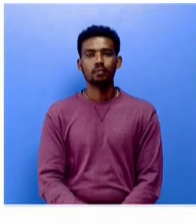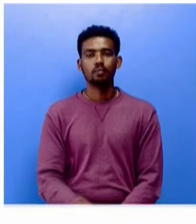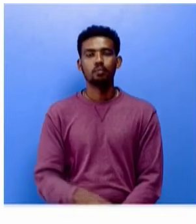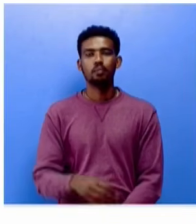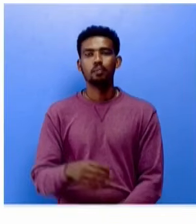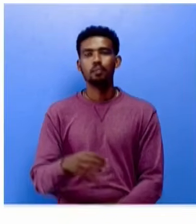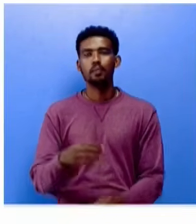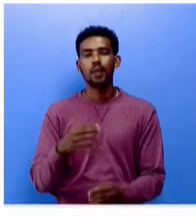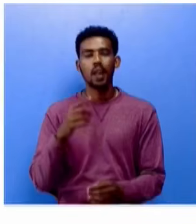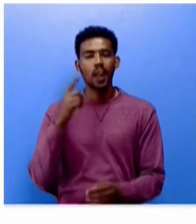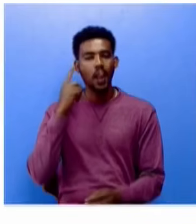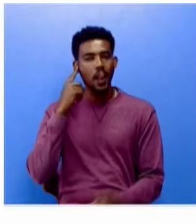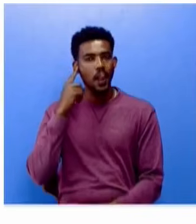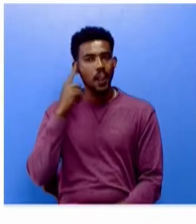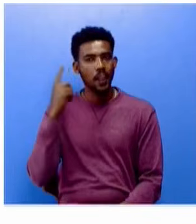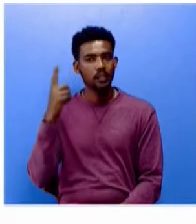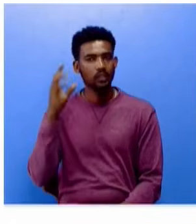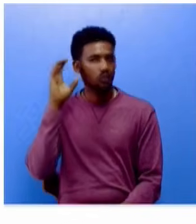listen